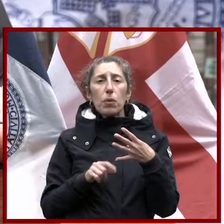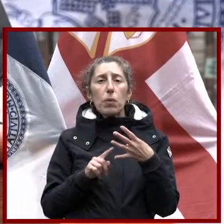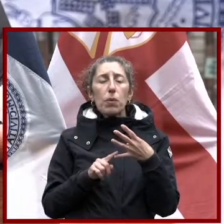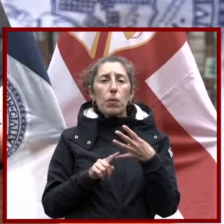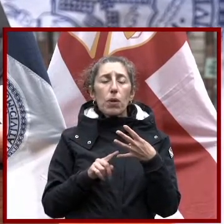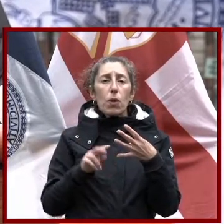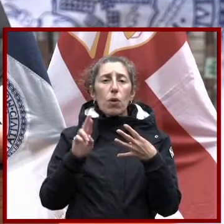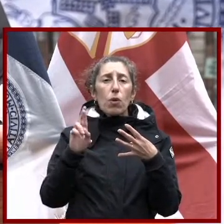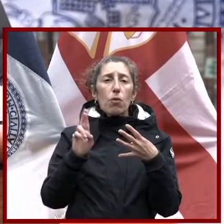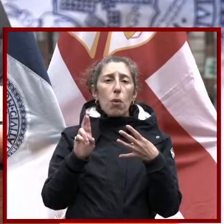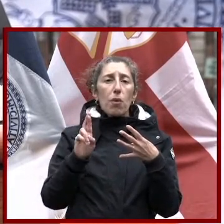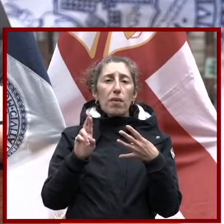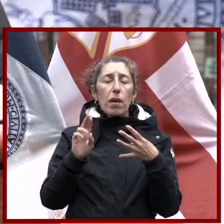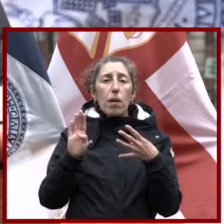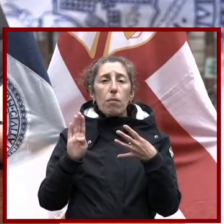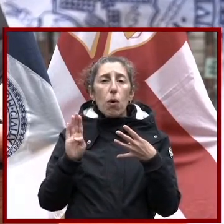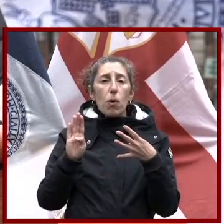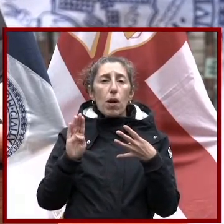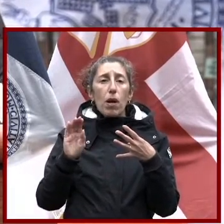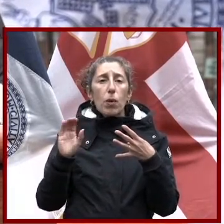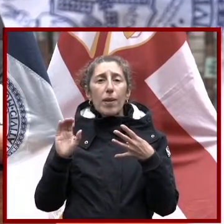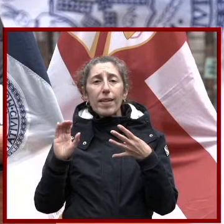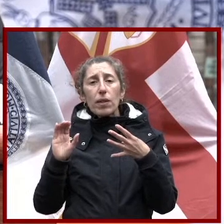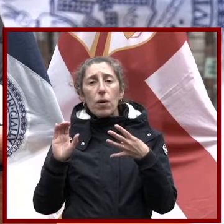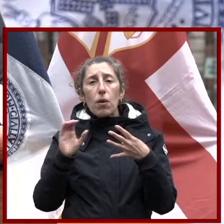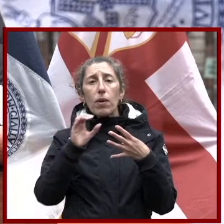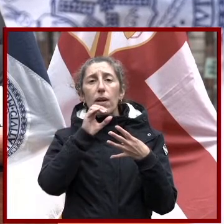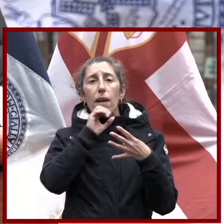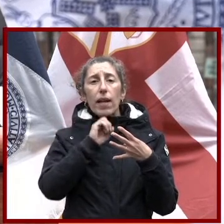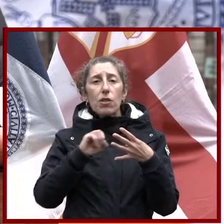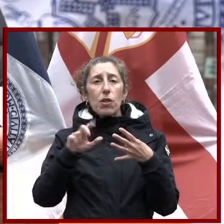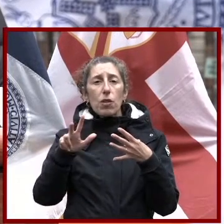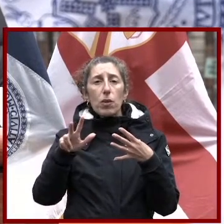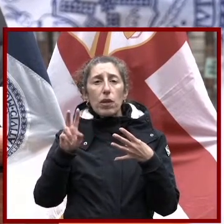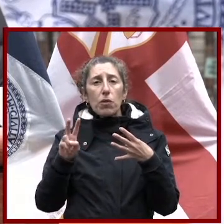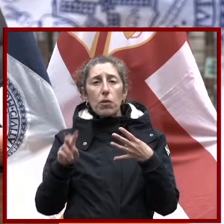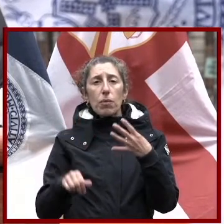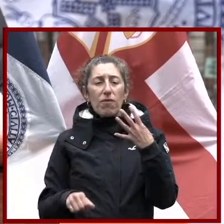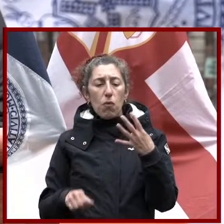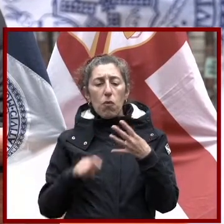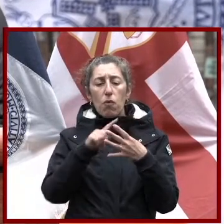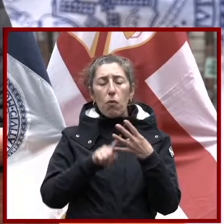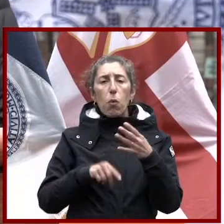22. Rosa Bona Bassino, age 33.